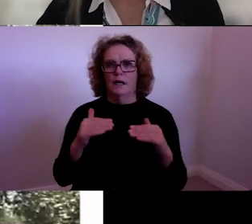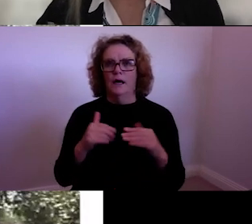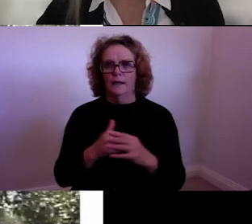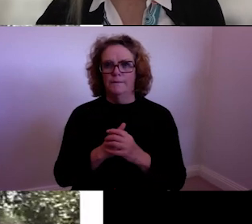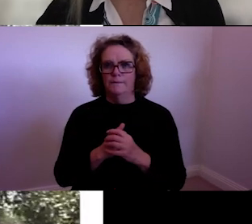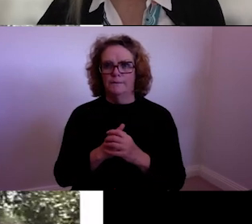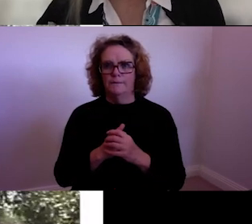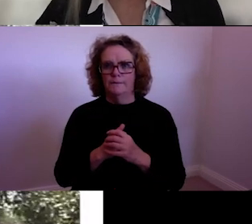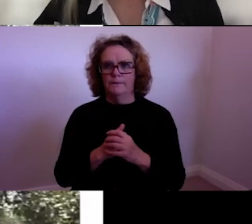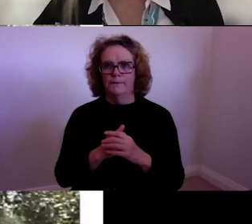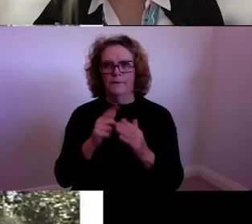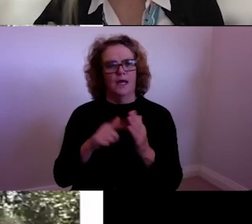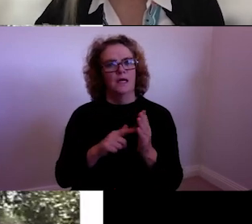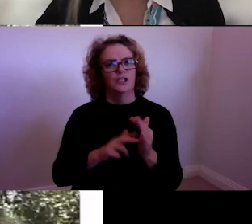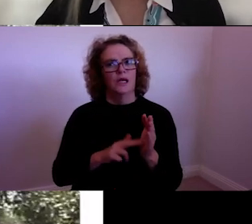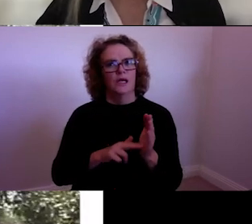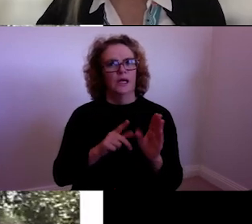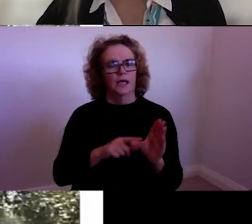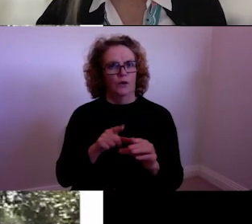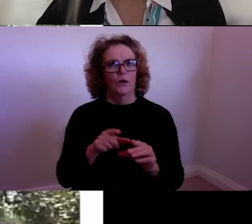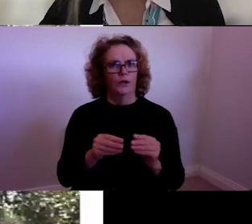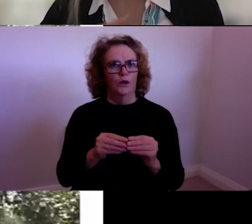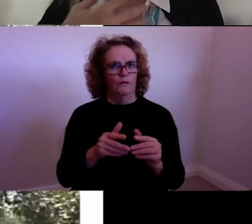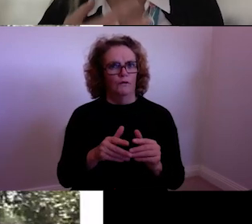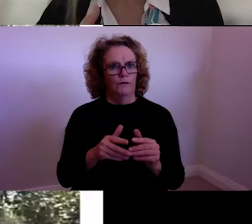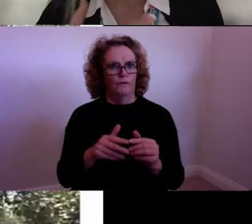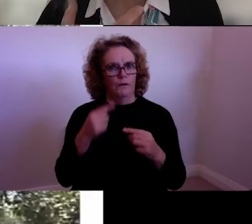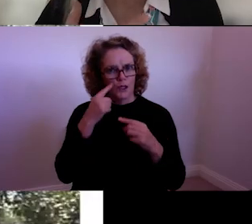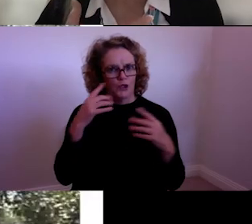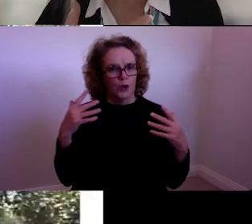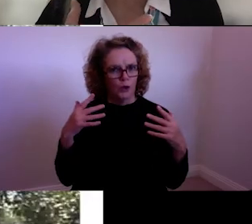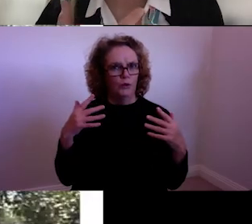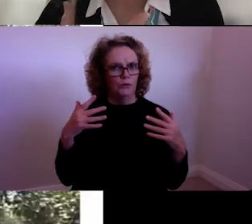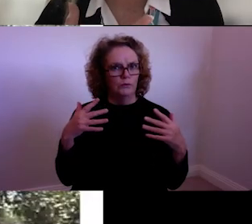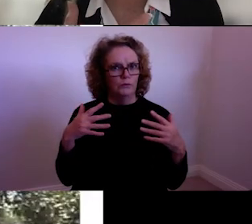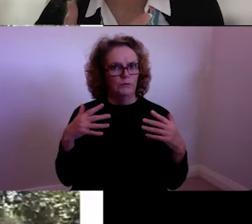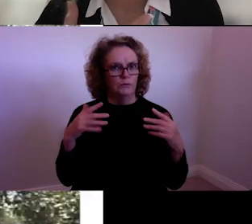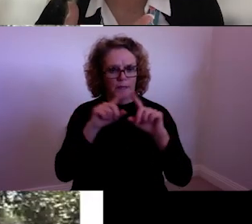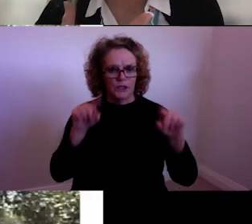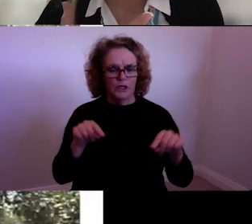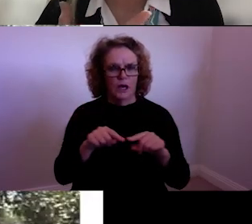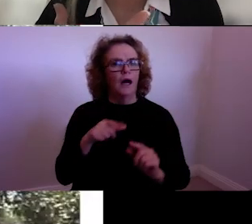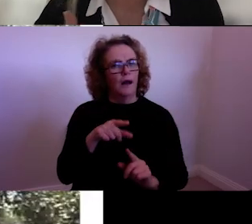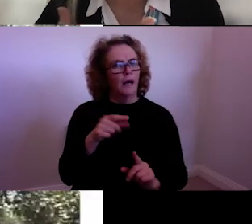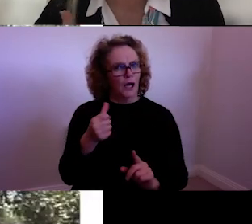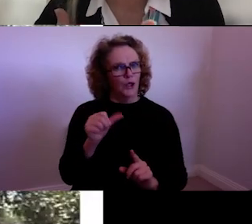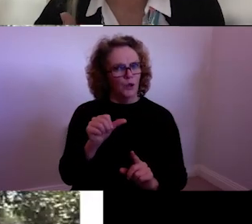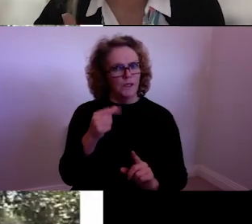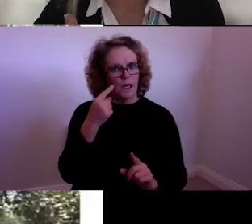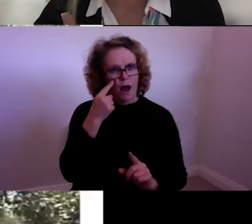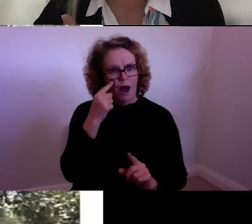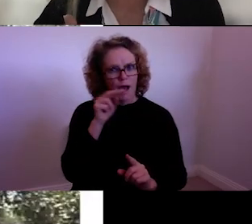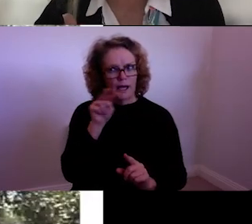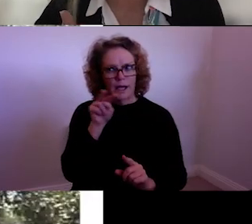that's a really clear picture that you've given us for that. And I'm interested, she's using eye gaze or